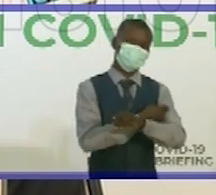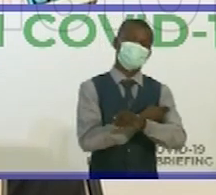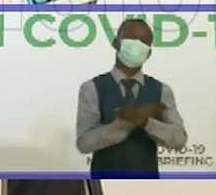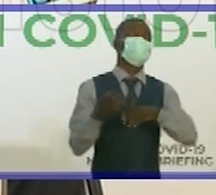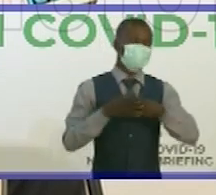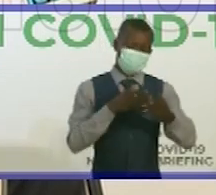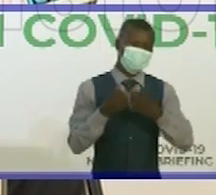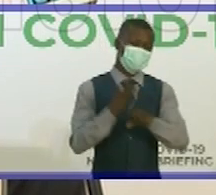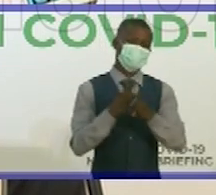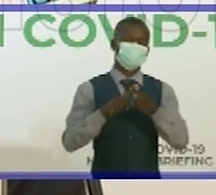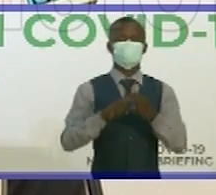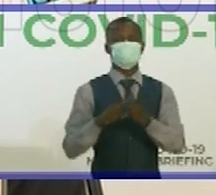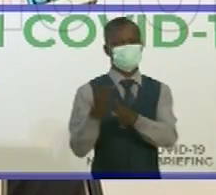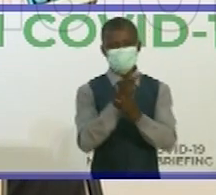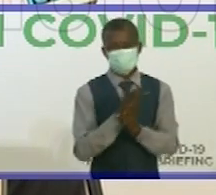care of